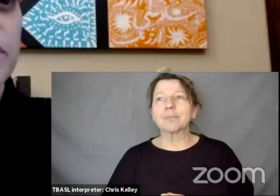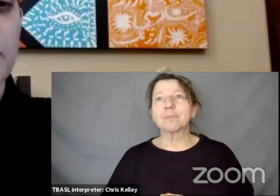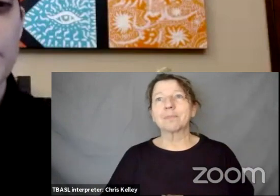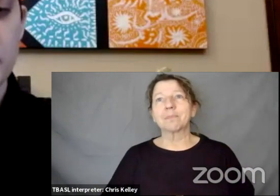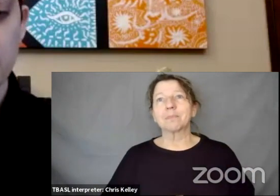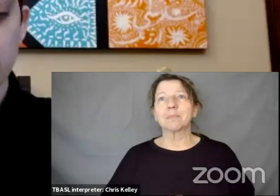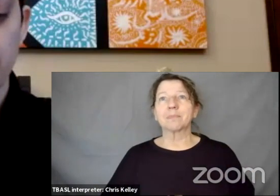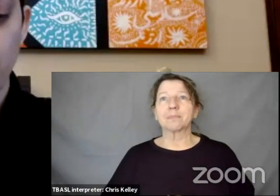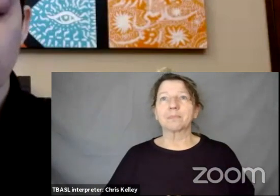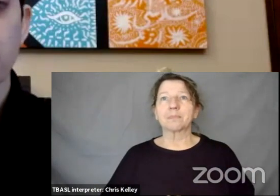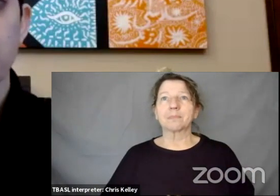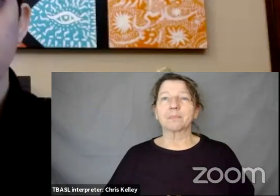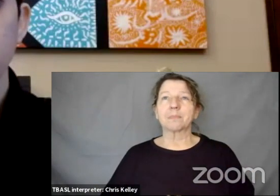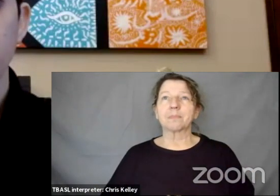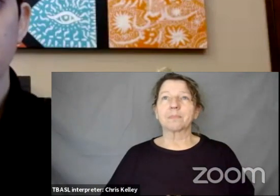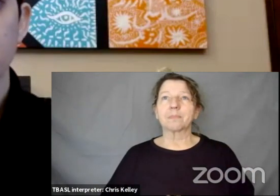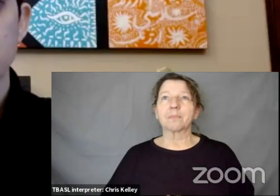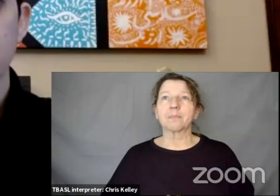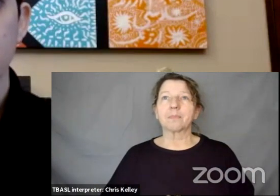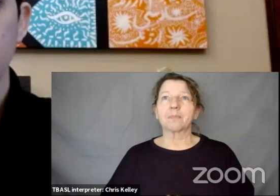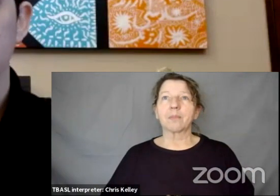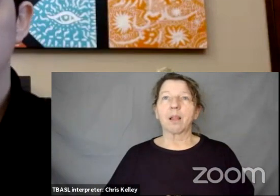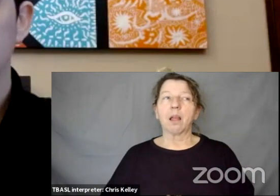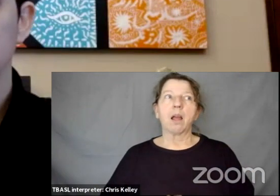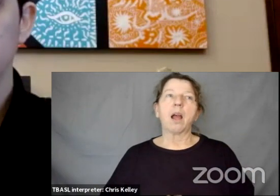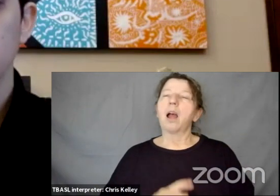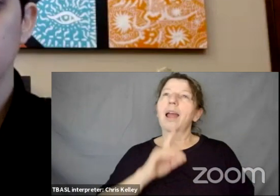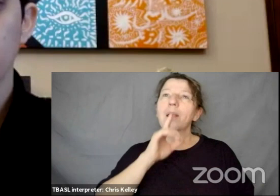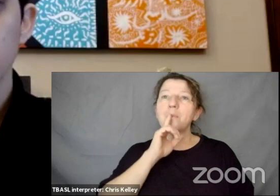I was really appreciative both the day of and in seeing it again